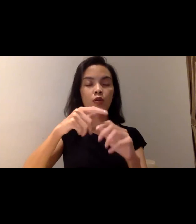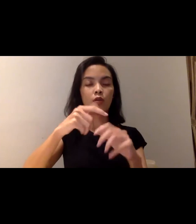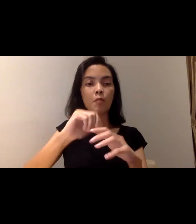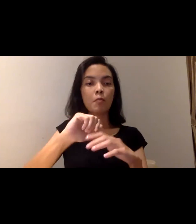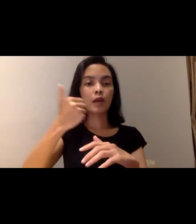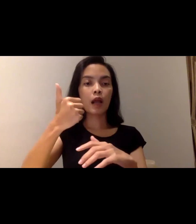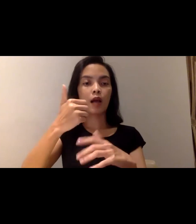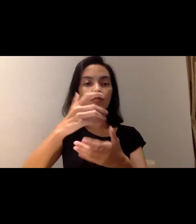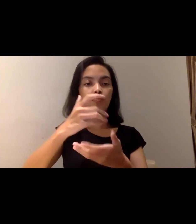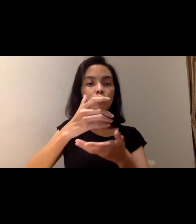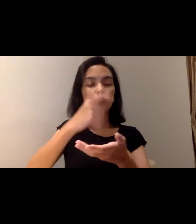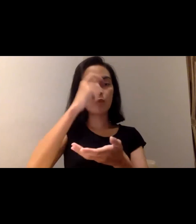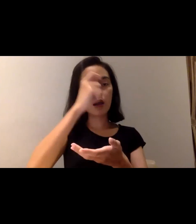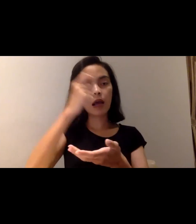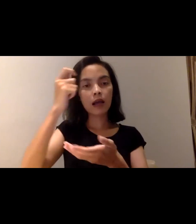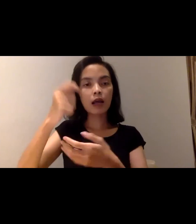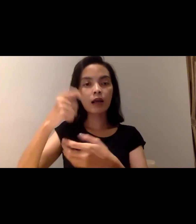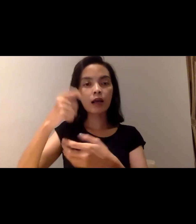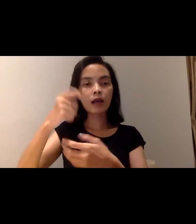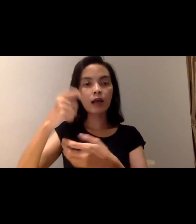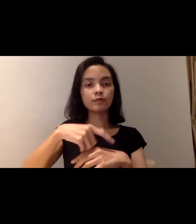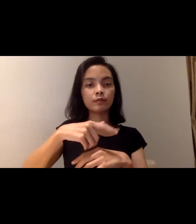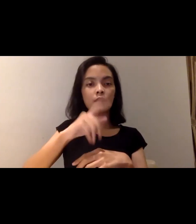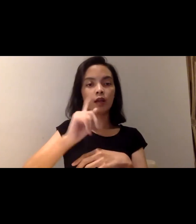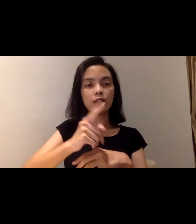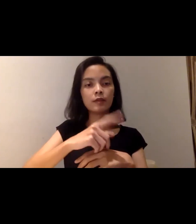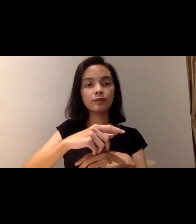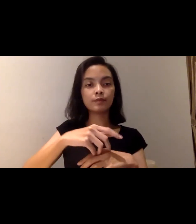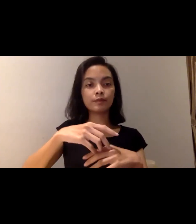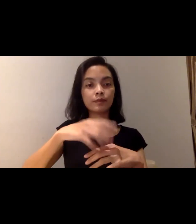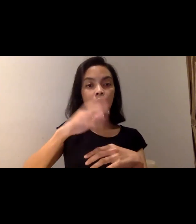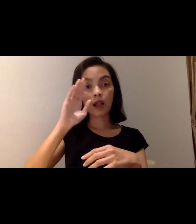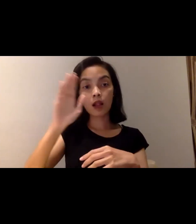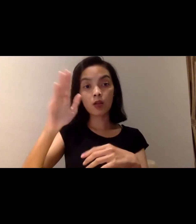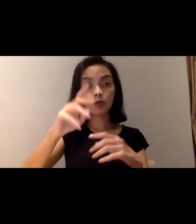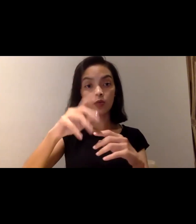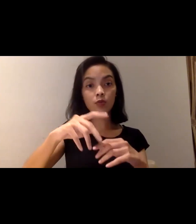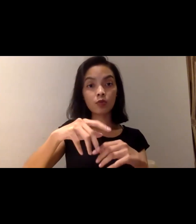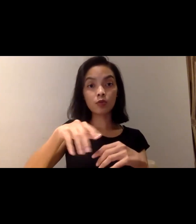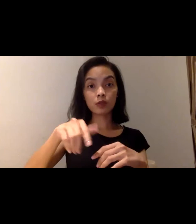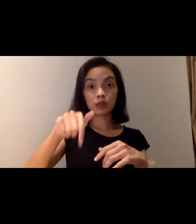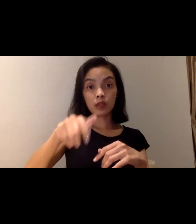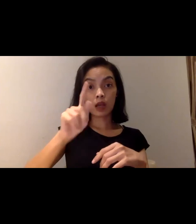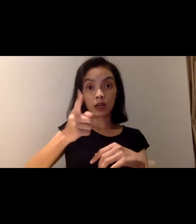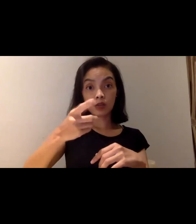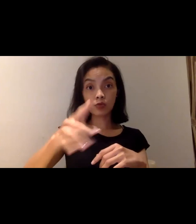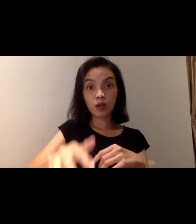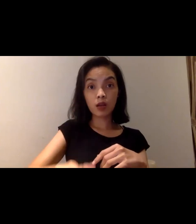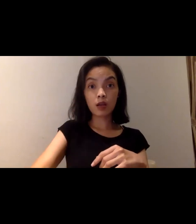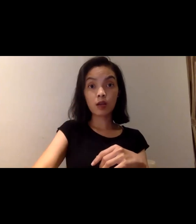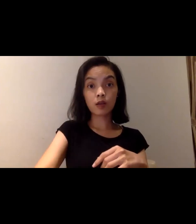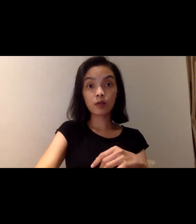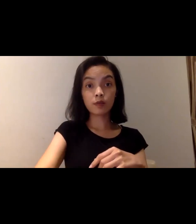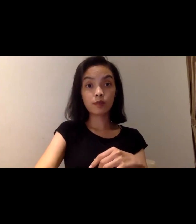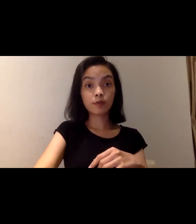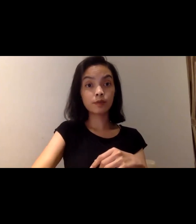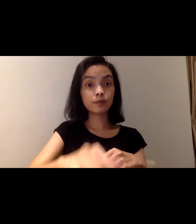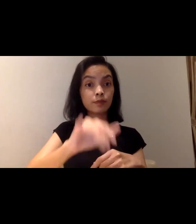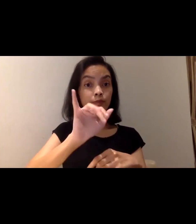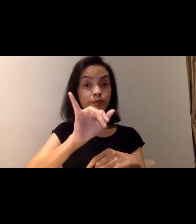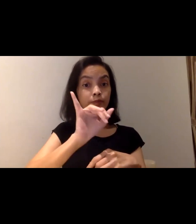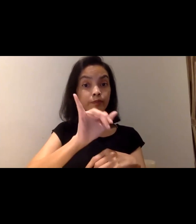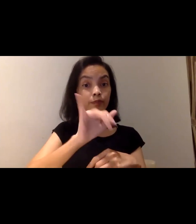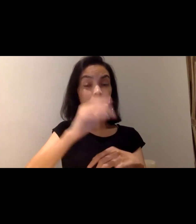Gold Medal on Short Film. Hi, Hao Zhou, are you with us? Yes, hi.